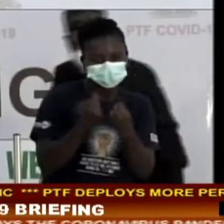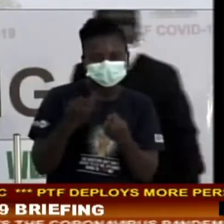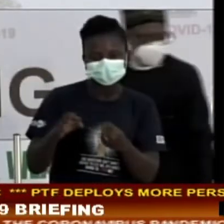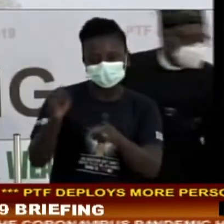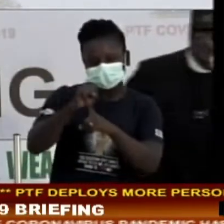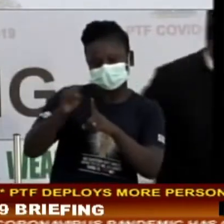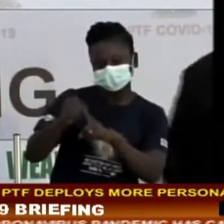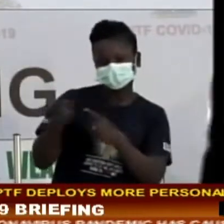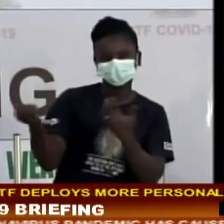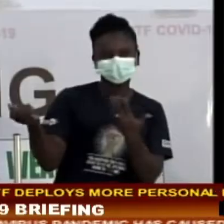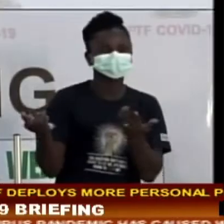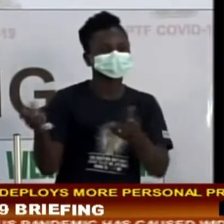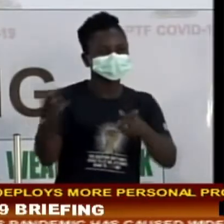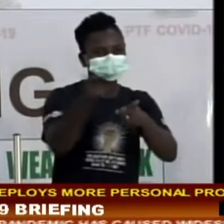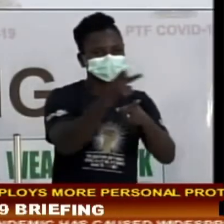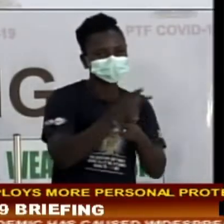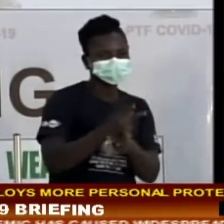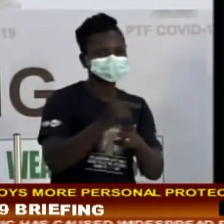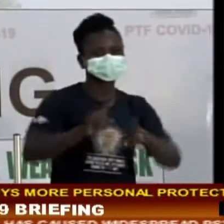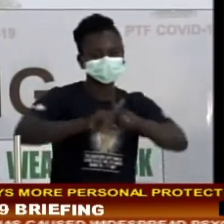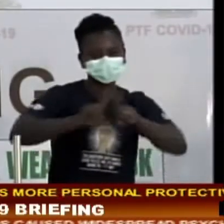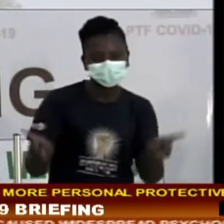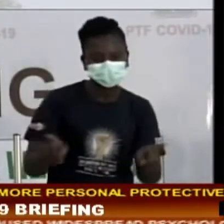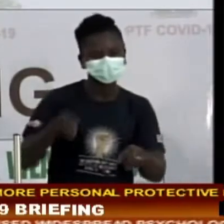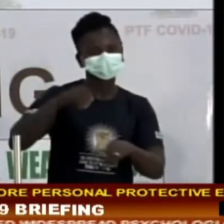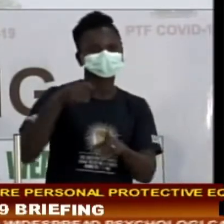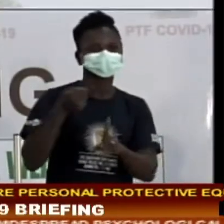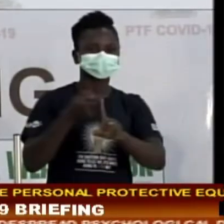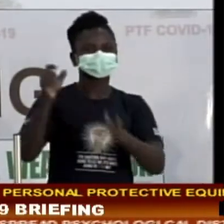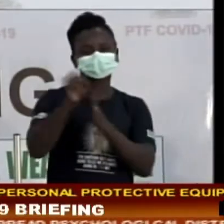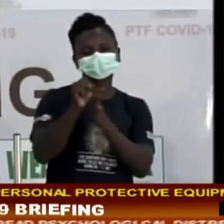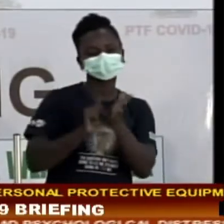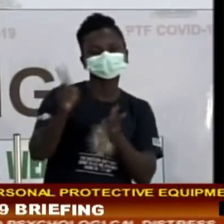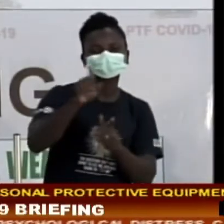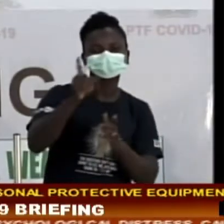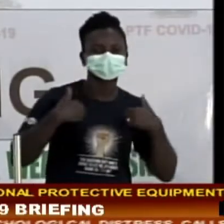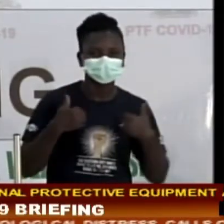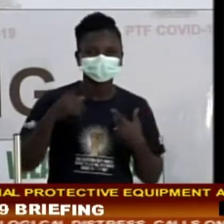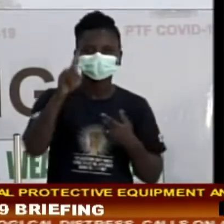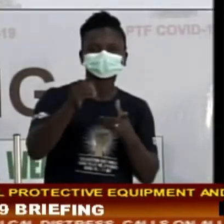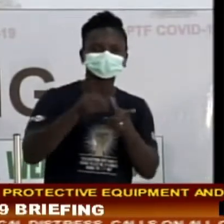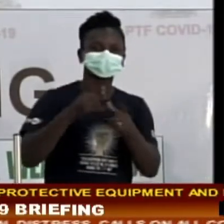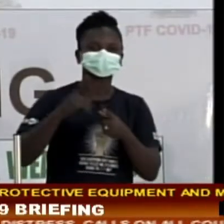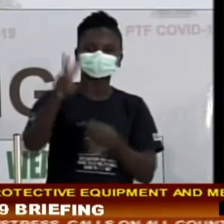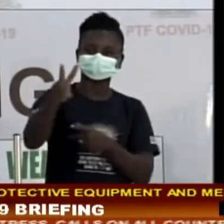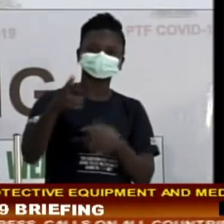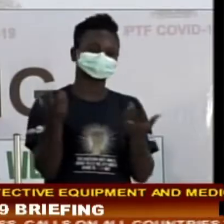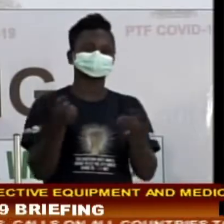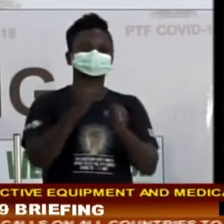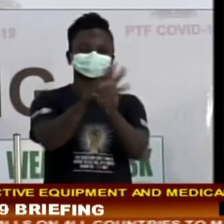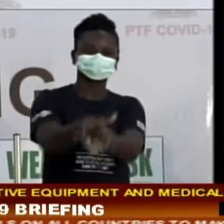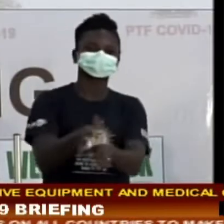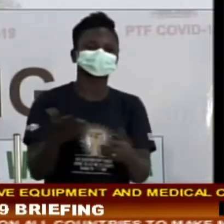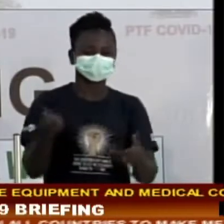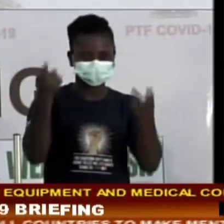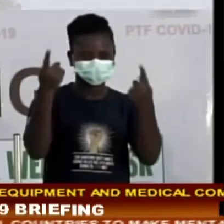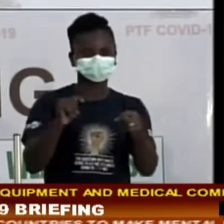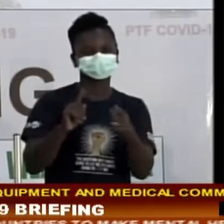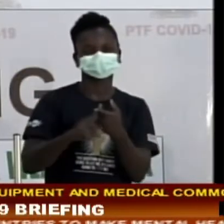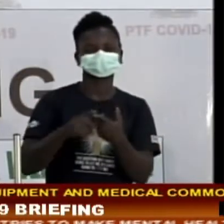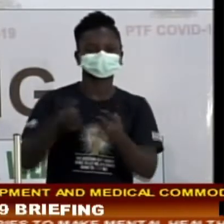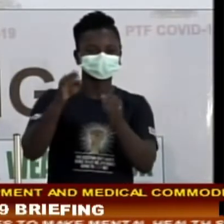care will be different than in many states where we have one or two cases and we're fighting very hard to uh minimize the impact on the